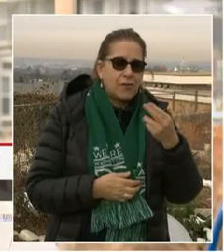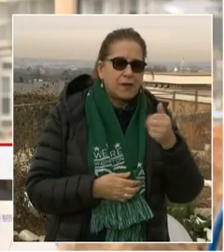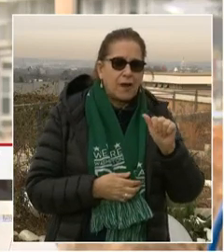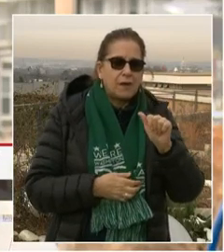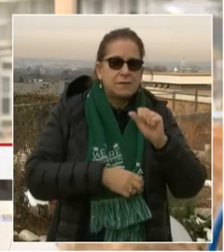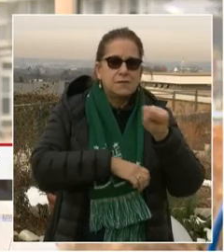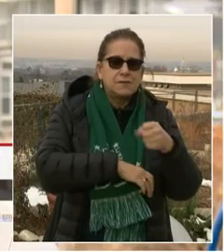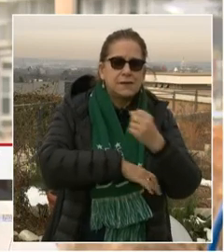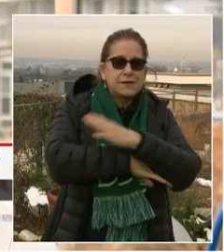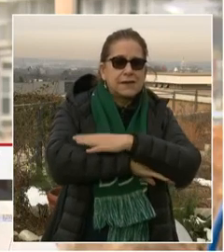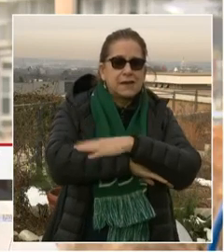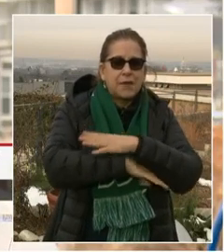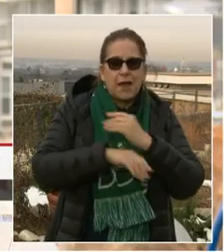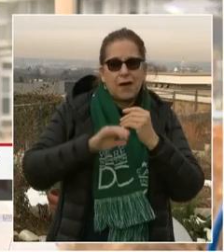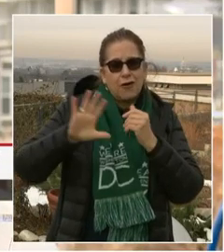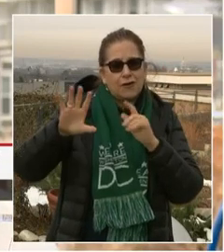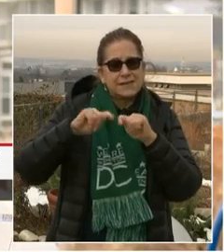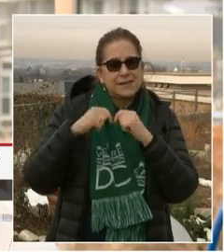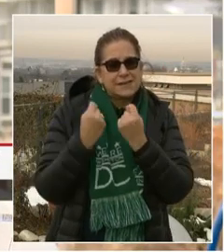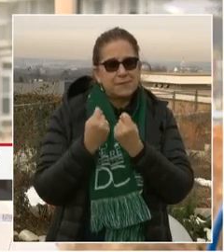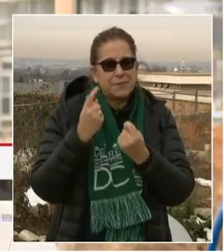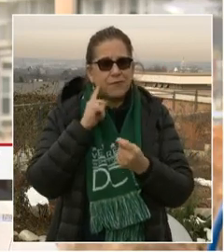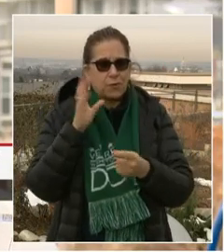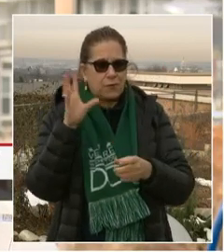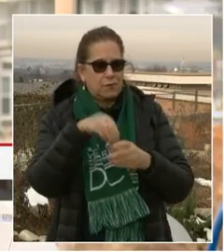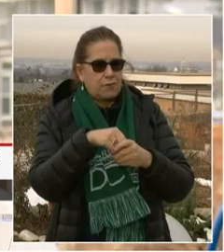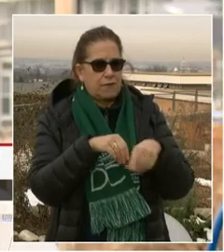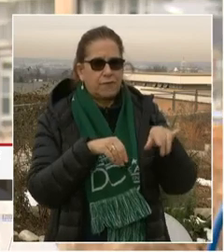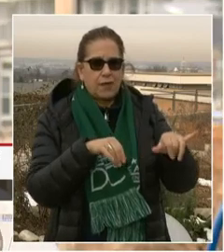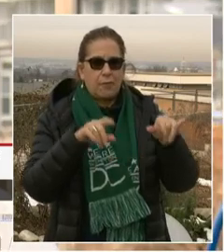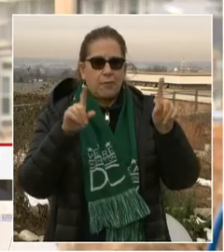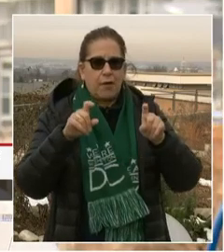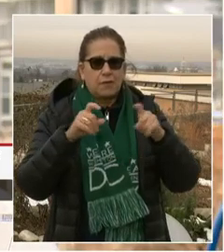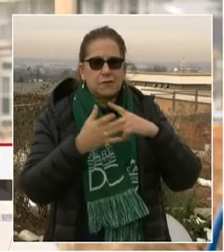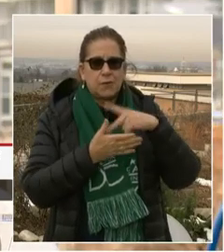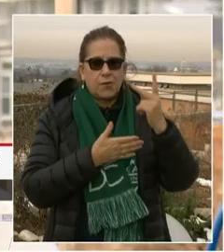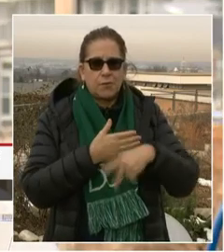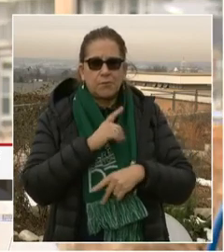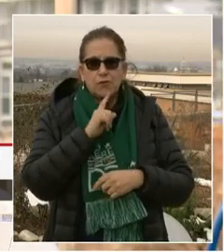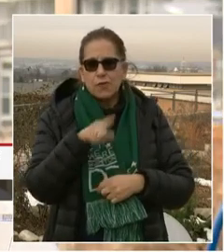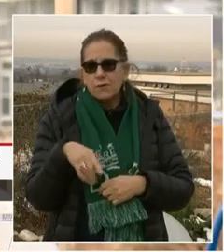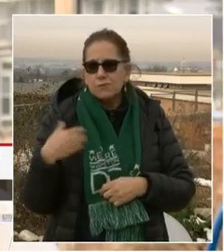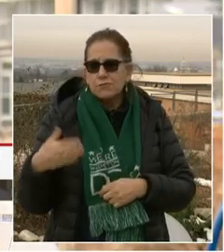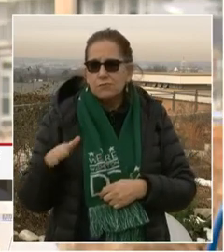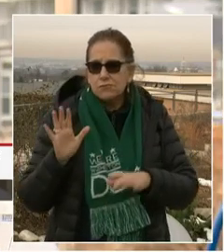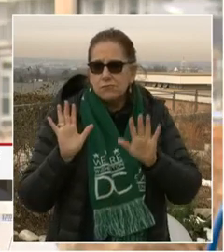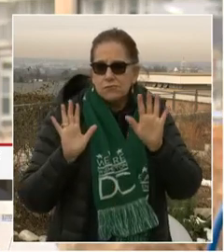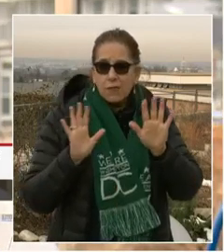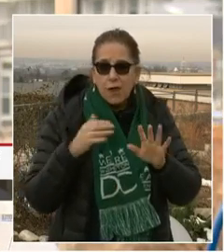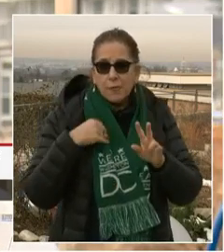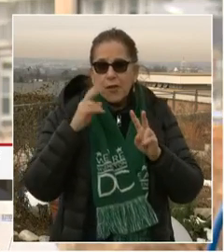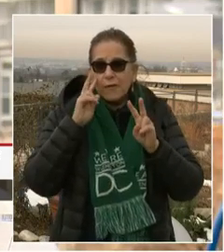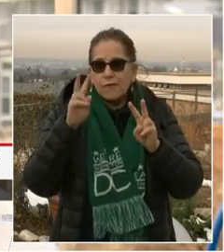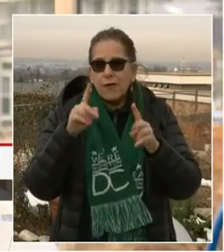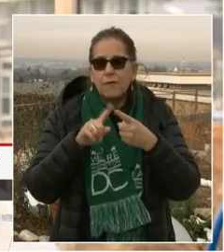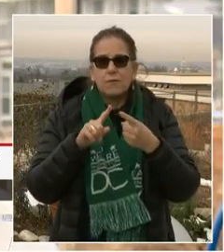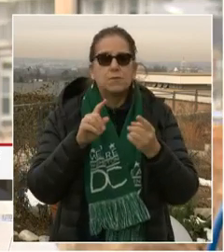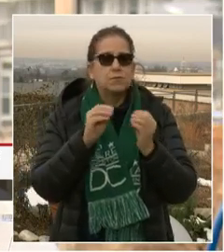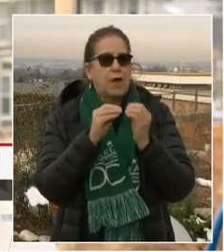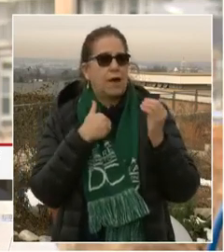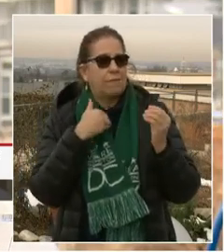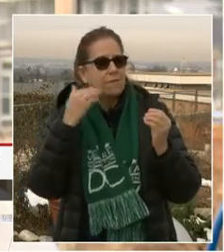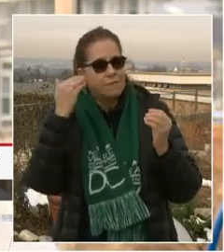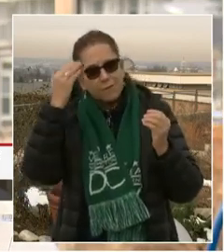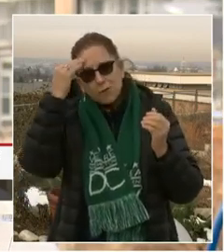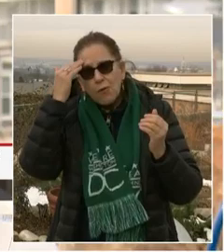the stories of program participants about this program as well. So with that, I want to